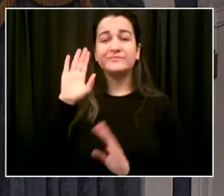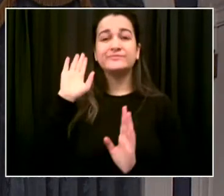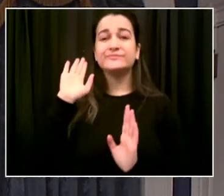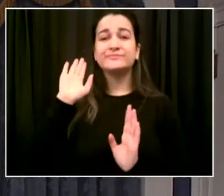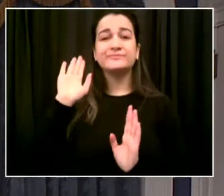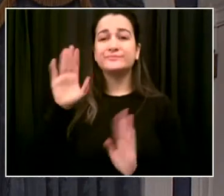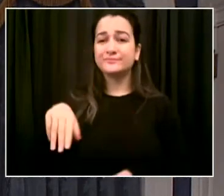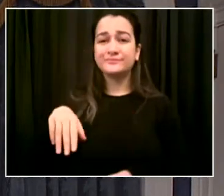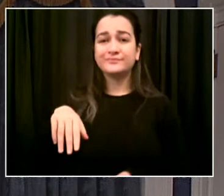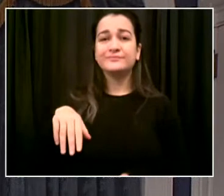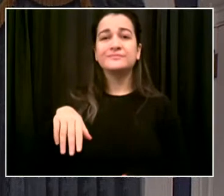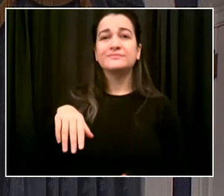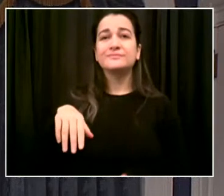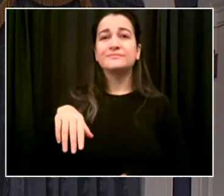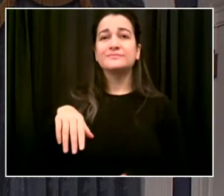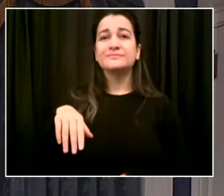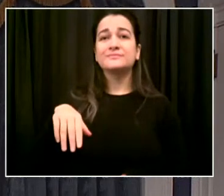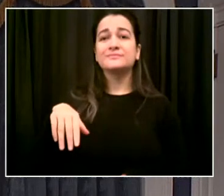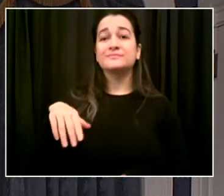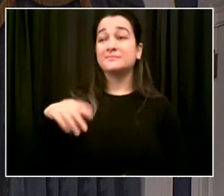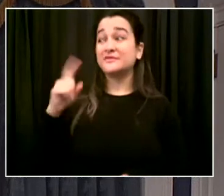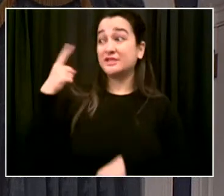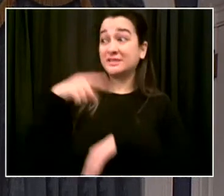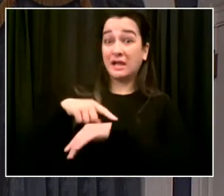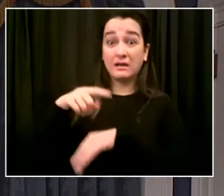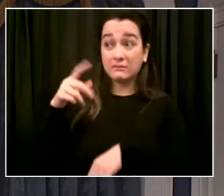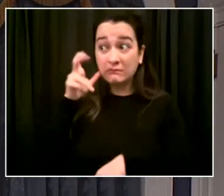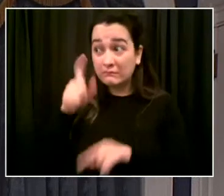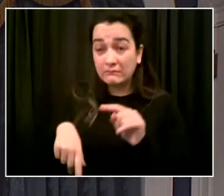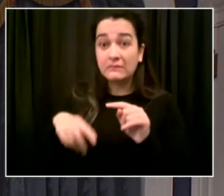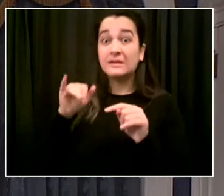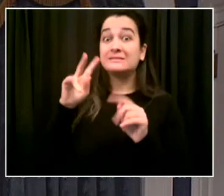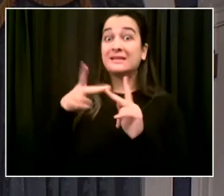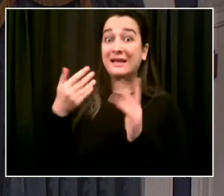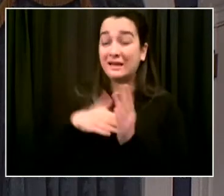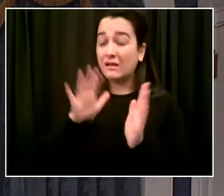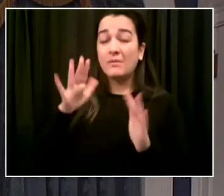come back to Juliet at the end. Next, we'll go to Dana from the New York Times.